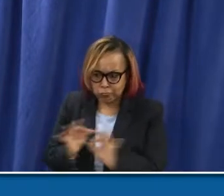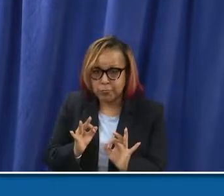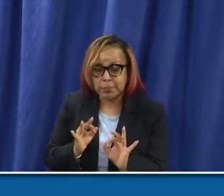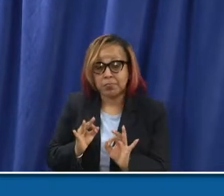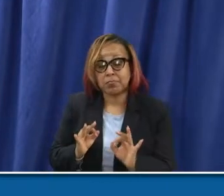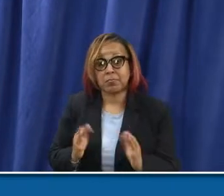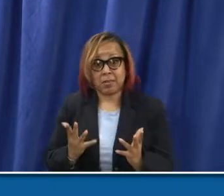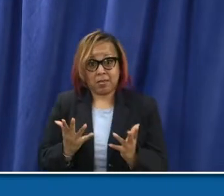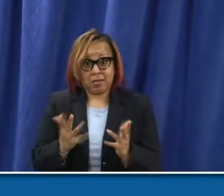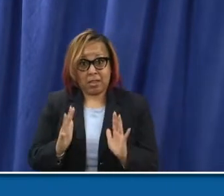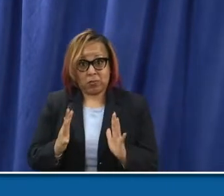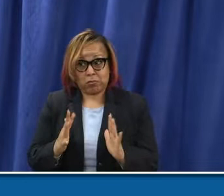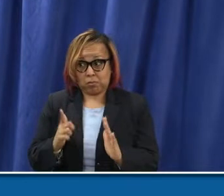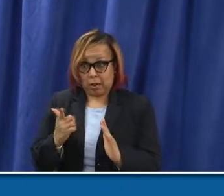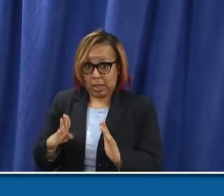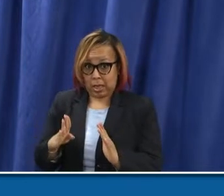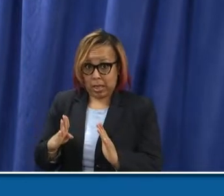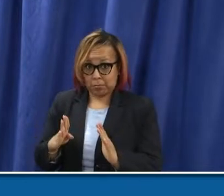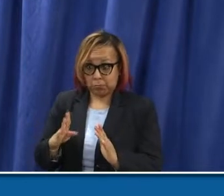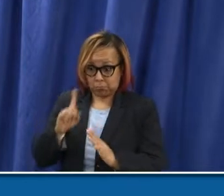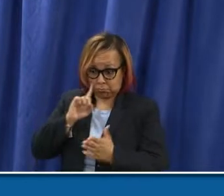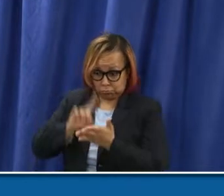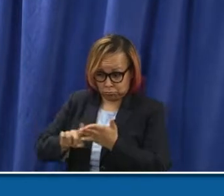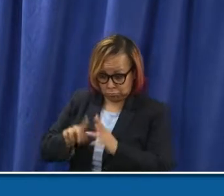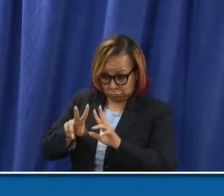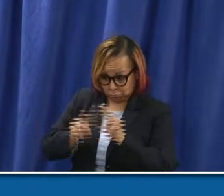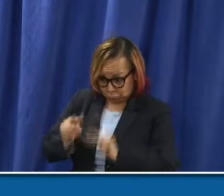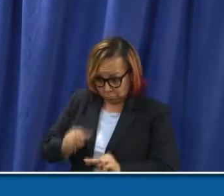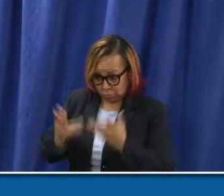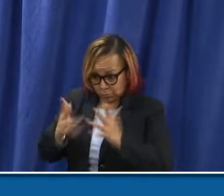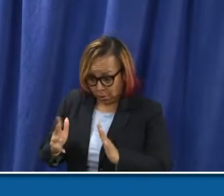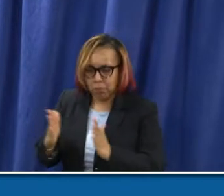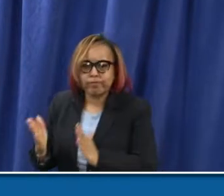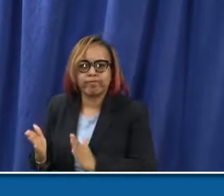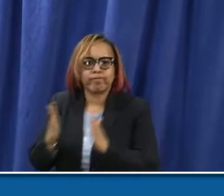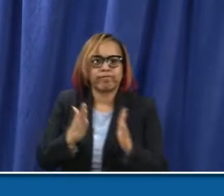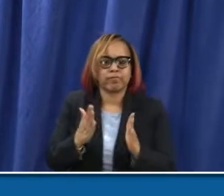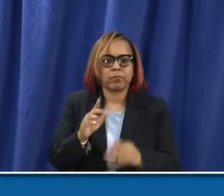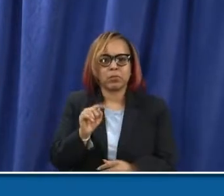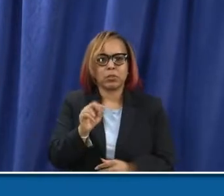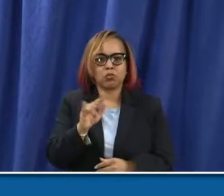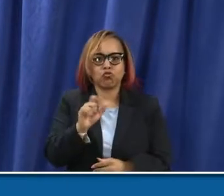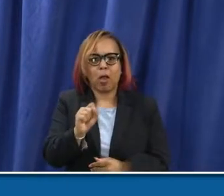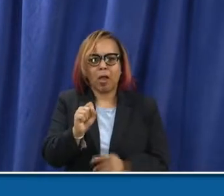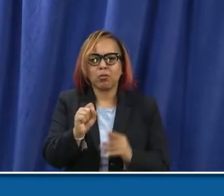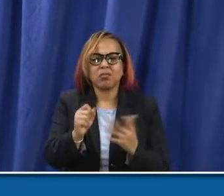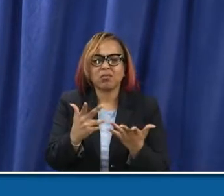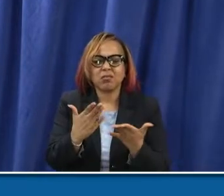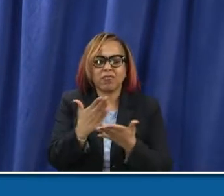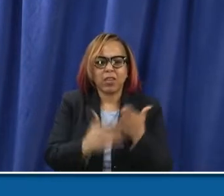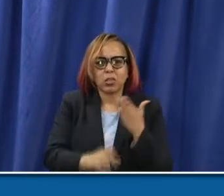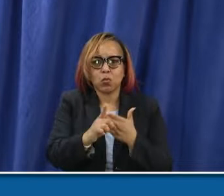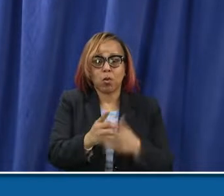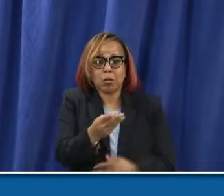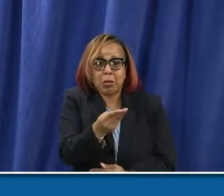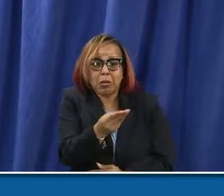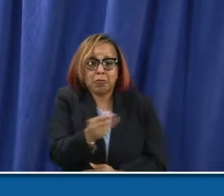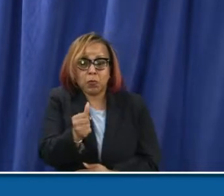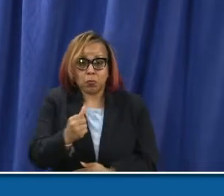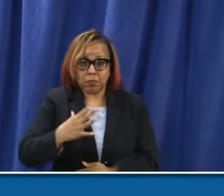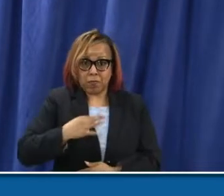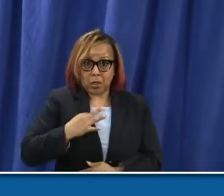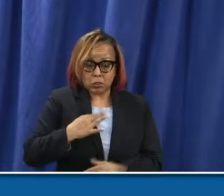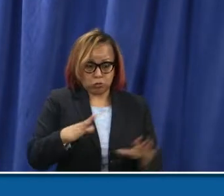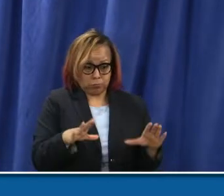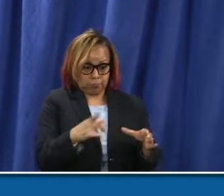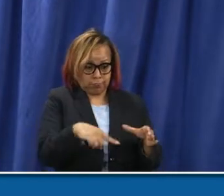then after the laboratory research is done, trials are done what's called phase 1, where a few dozen